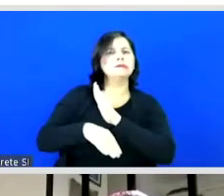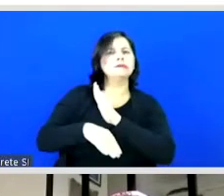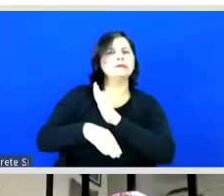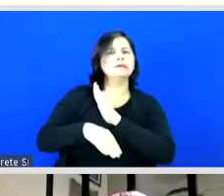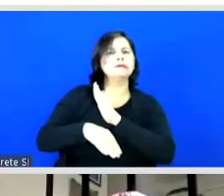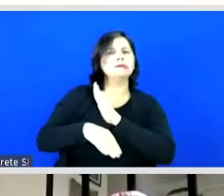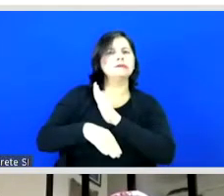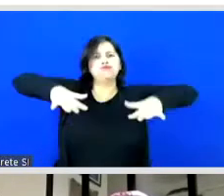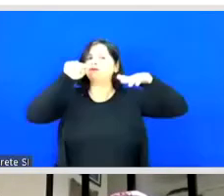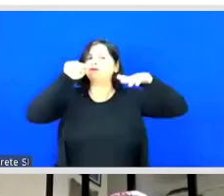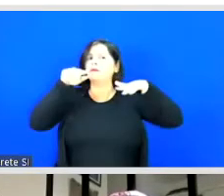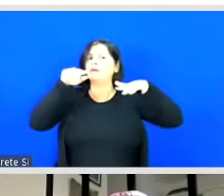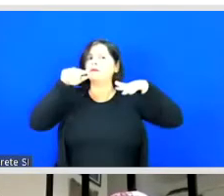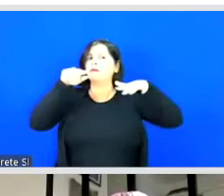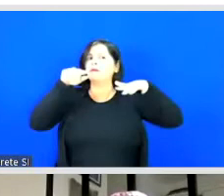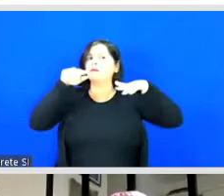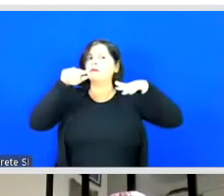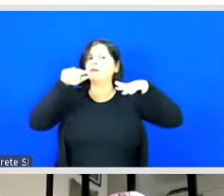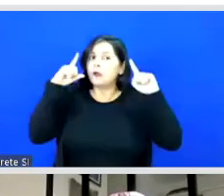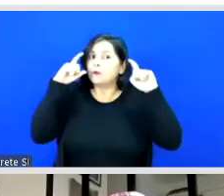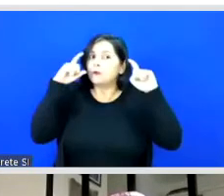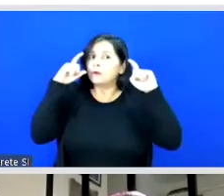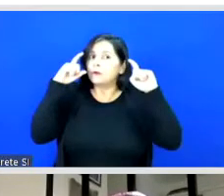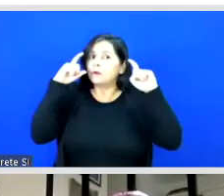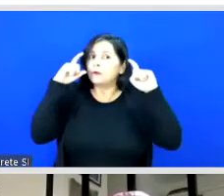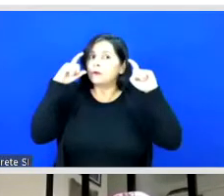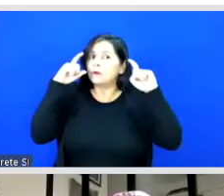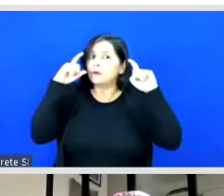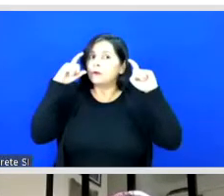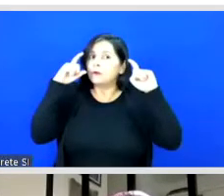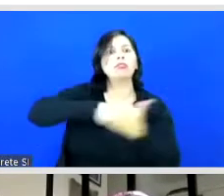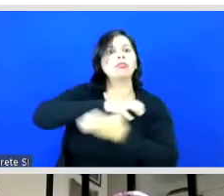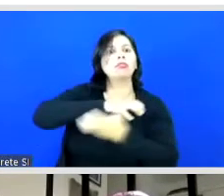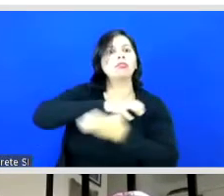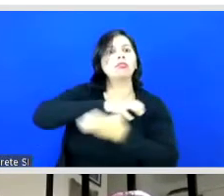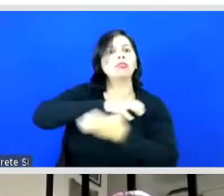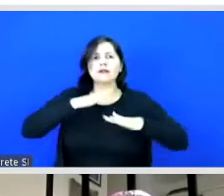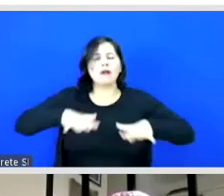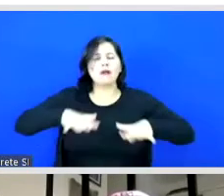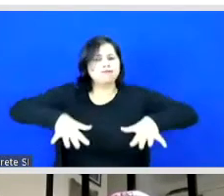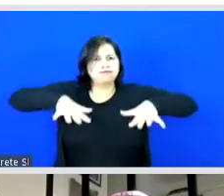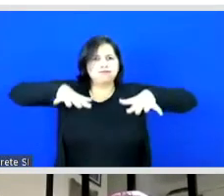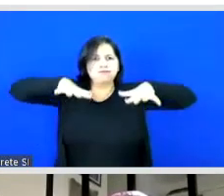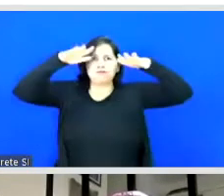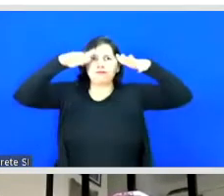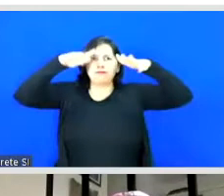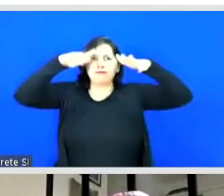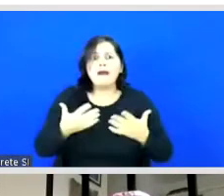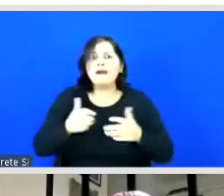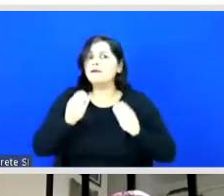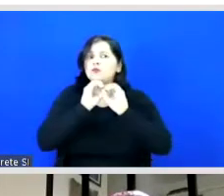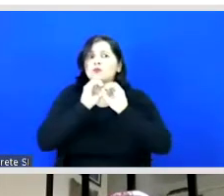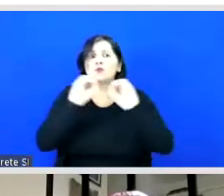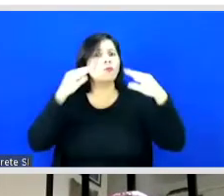And following the years before, it was drought. Every part was dry, and then we get the rain